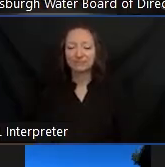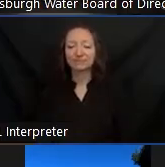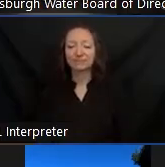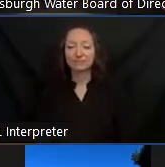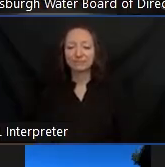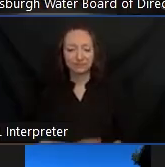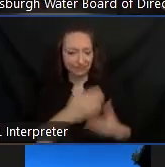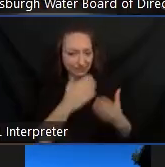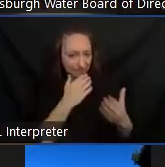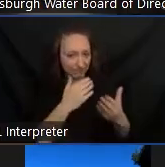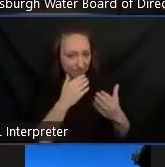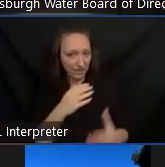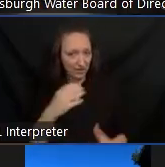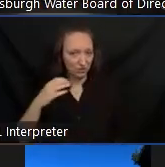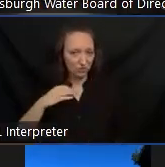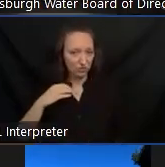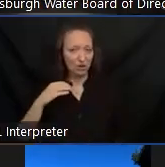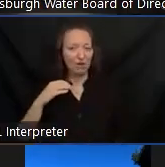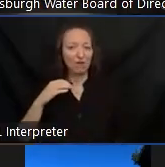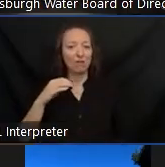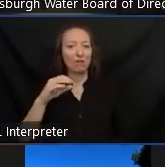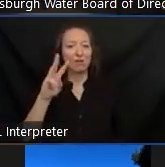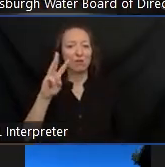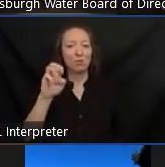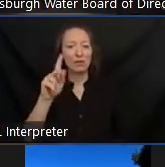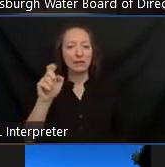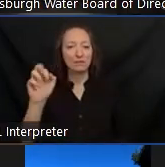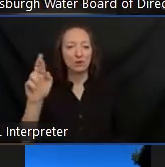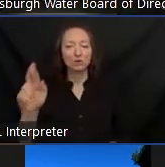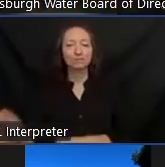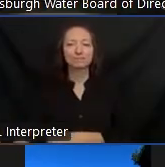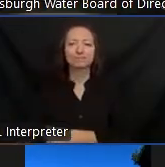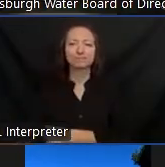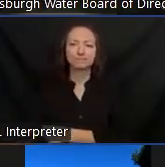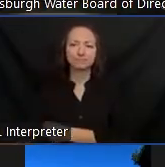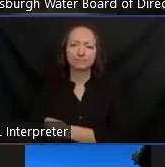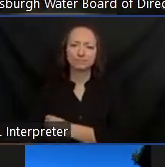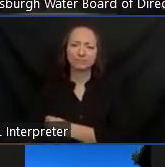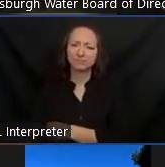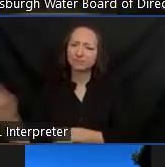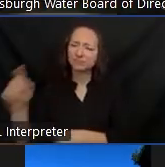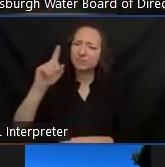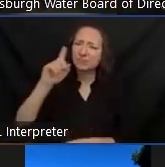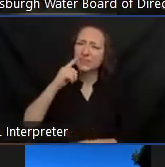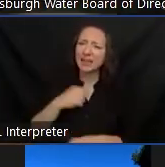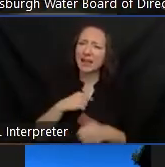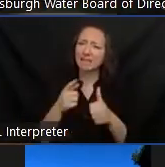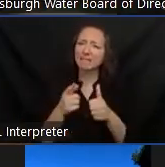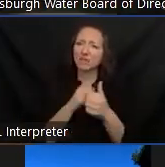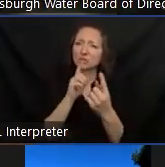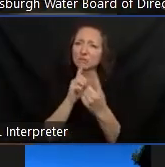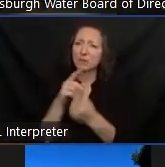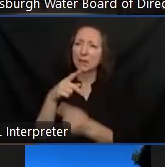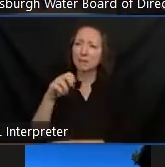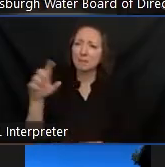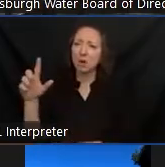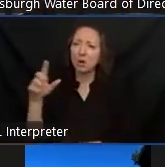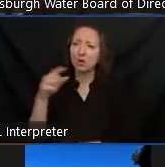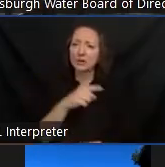Thank you, Chair Lever. Well, I think I really first met Paul when he invited me to